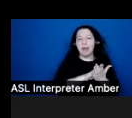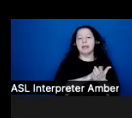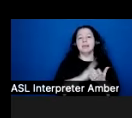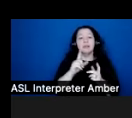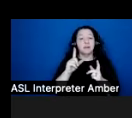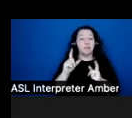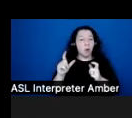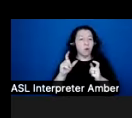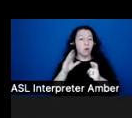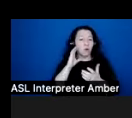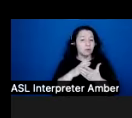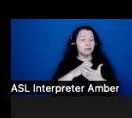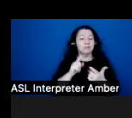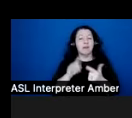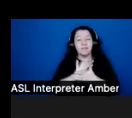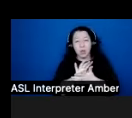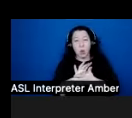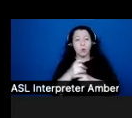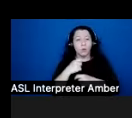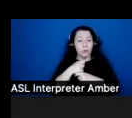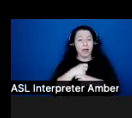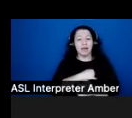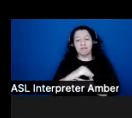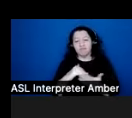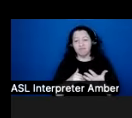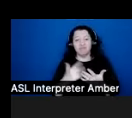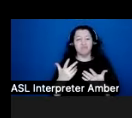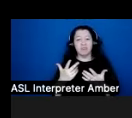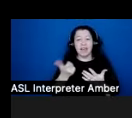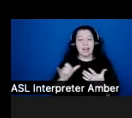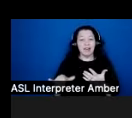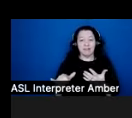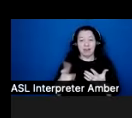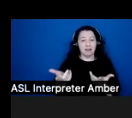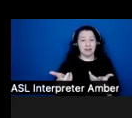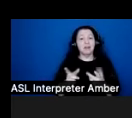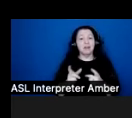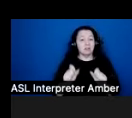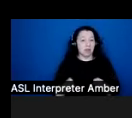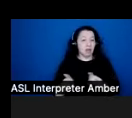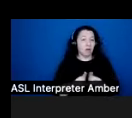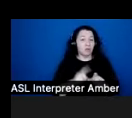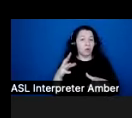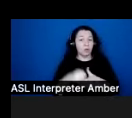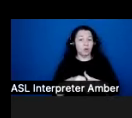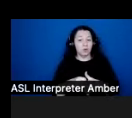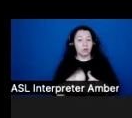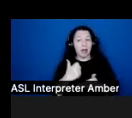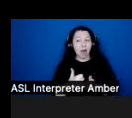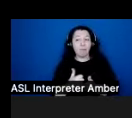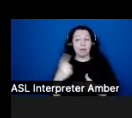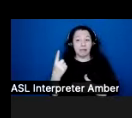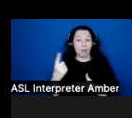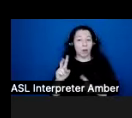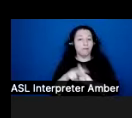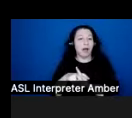videos. And then part of this also would include like assisting with filing complaints, right? This